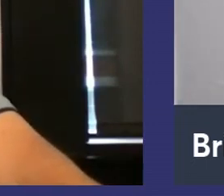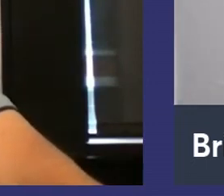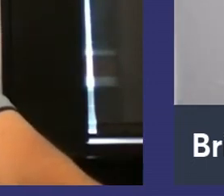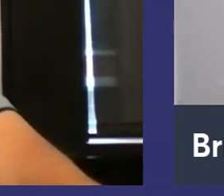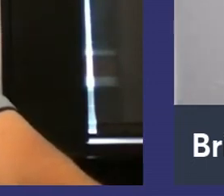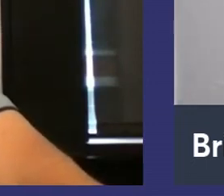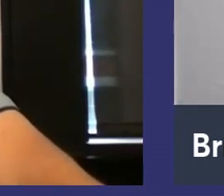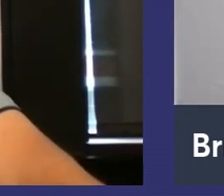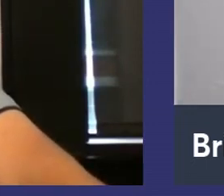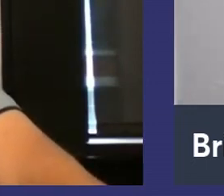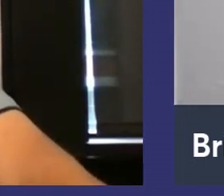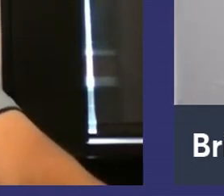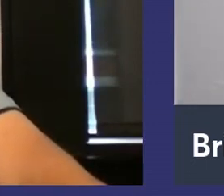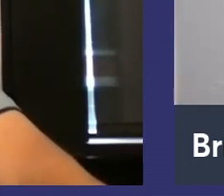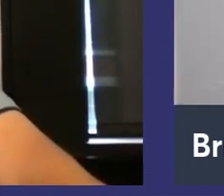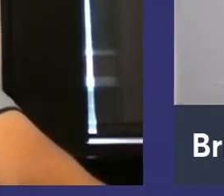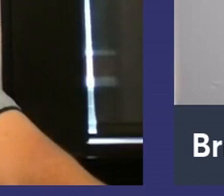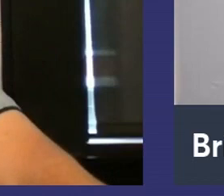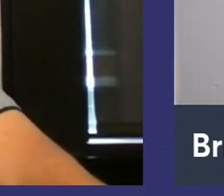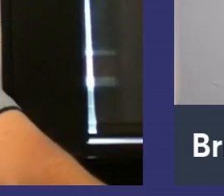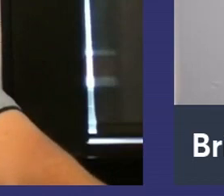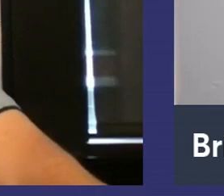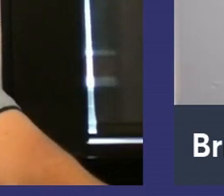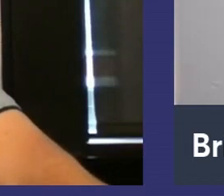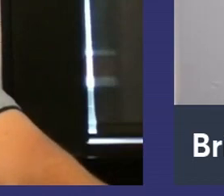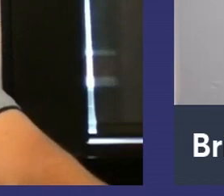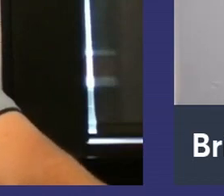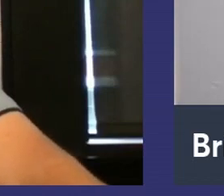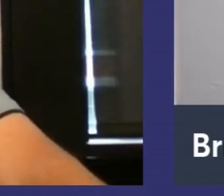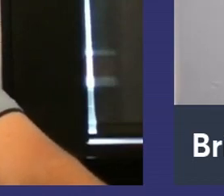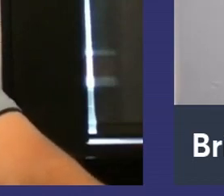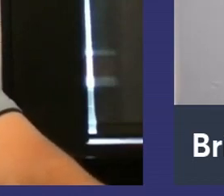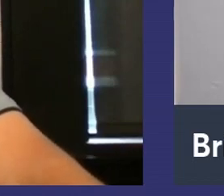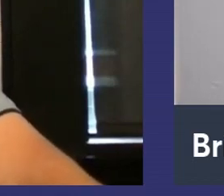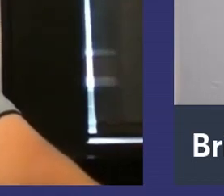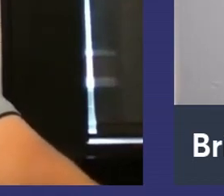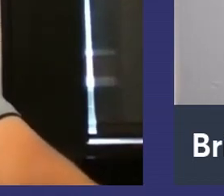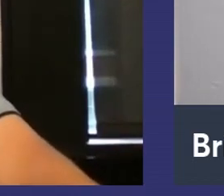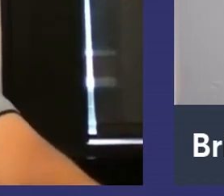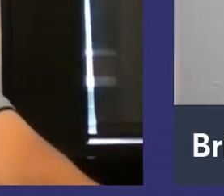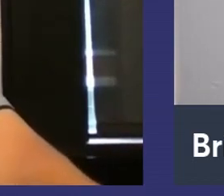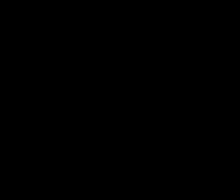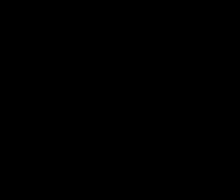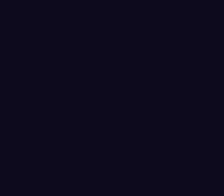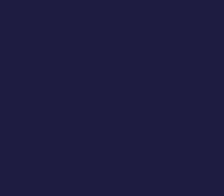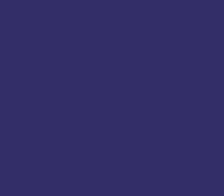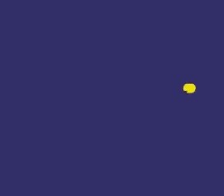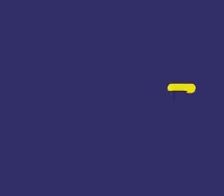guest, but thank you so much for joining us today. And we hope to see Robert. you back. Oh, thank you. It was a pleasure.